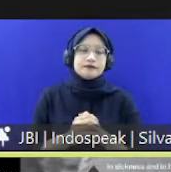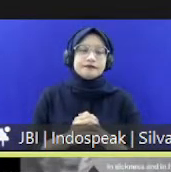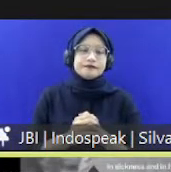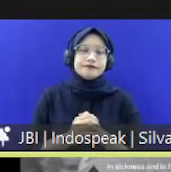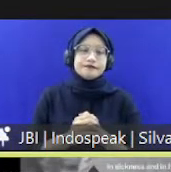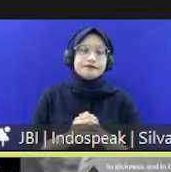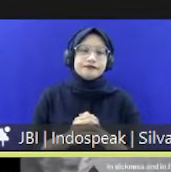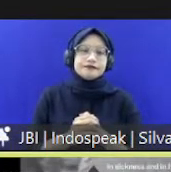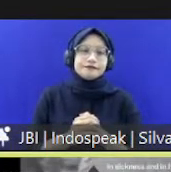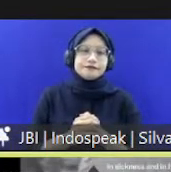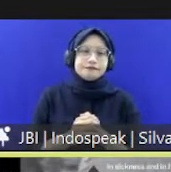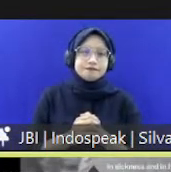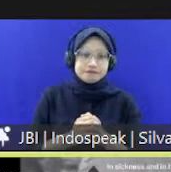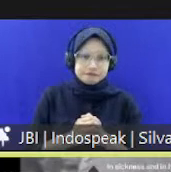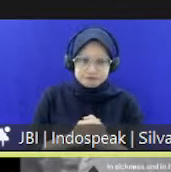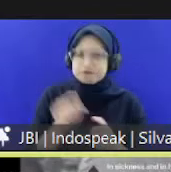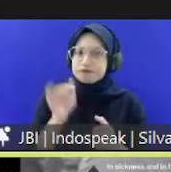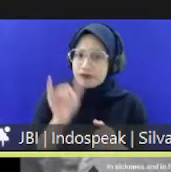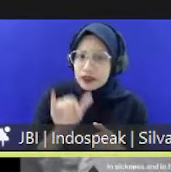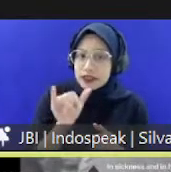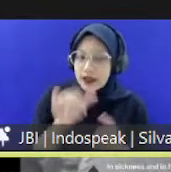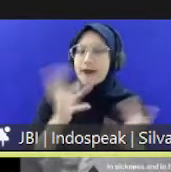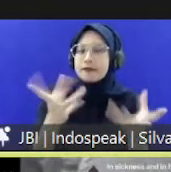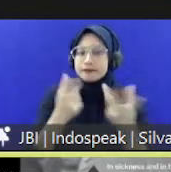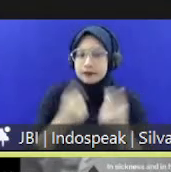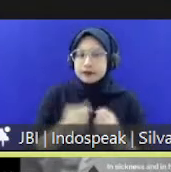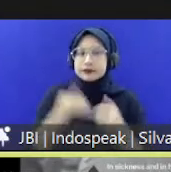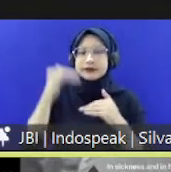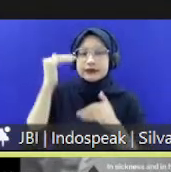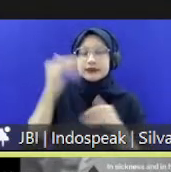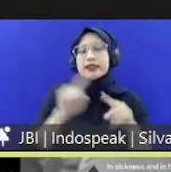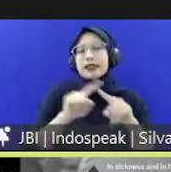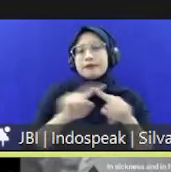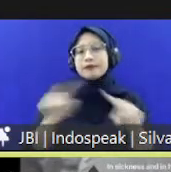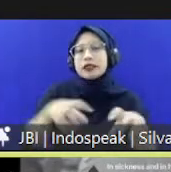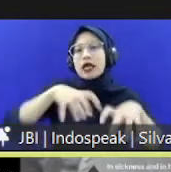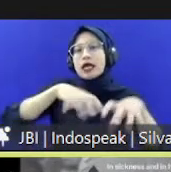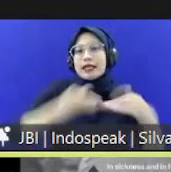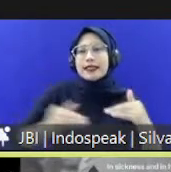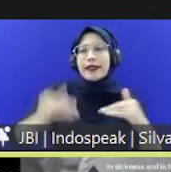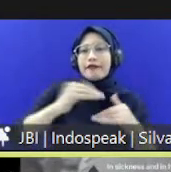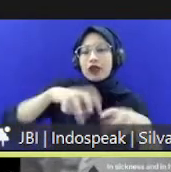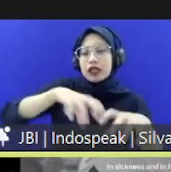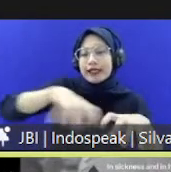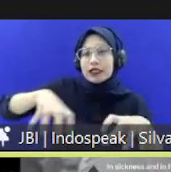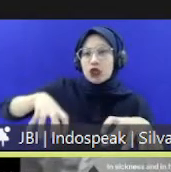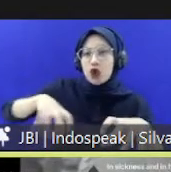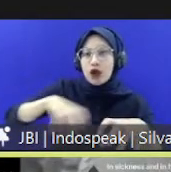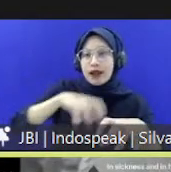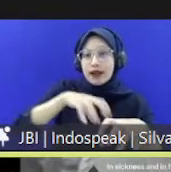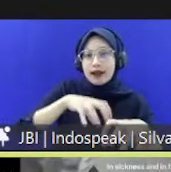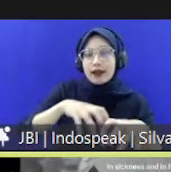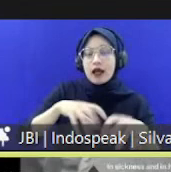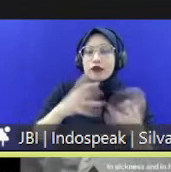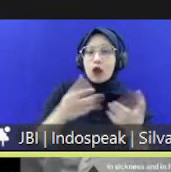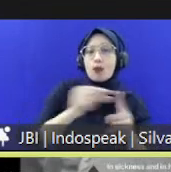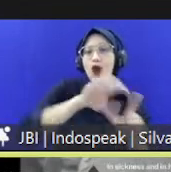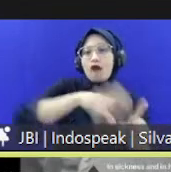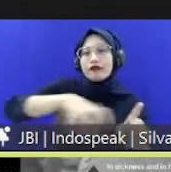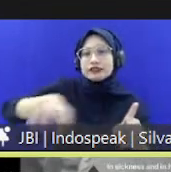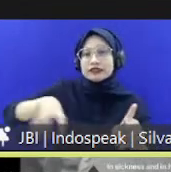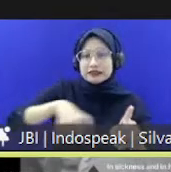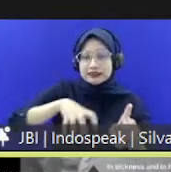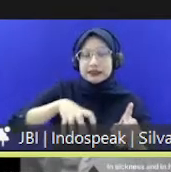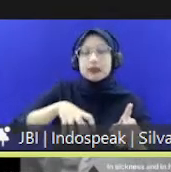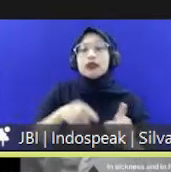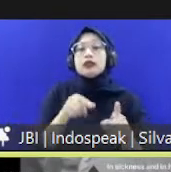we are going still quite high one. What about the regional level? At the regional level or at the provincial level, the